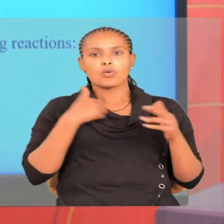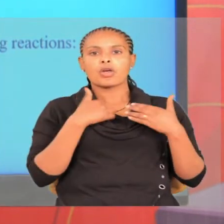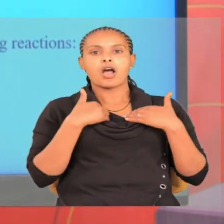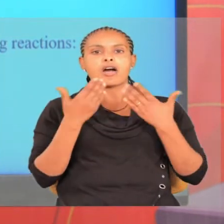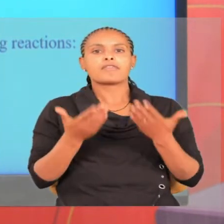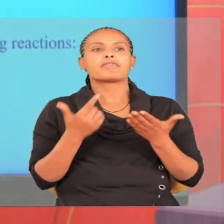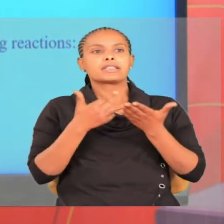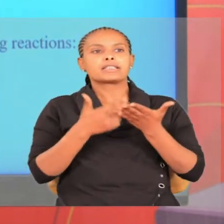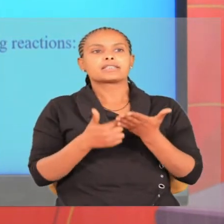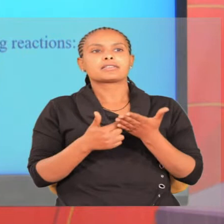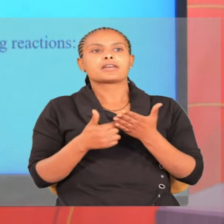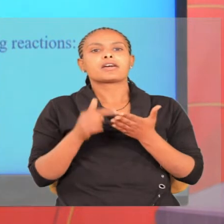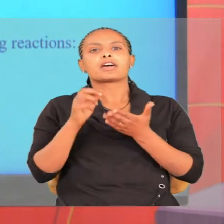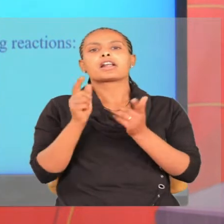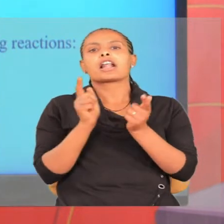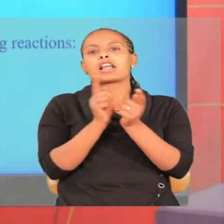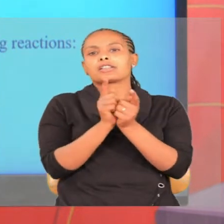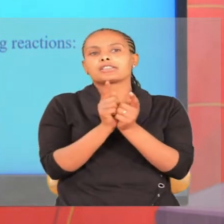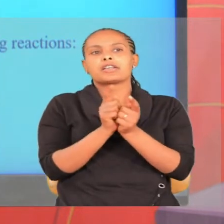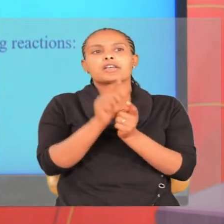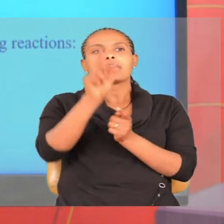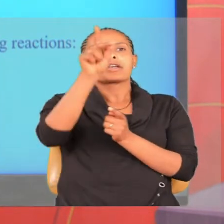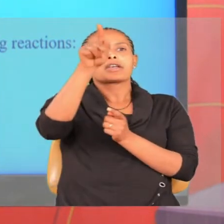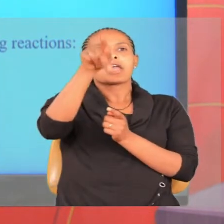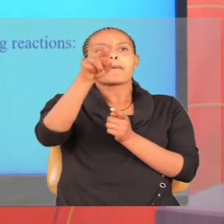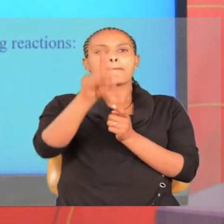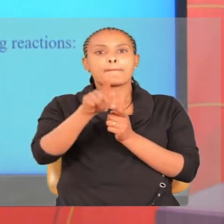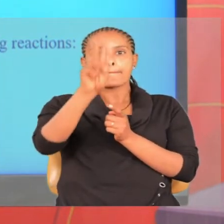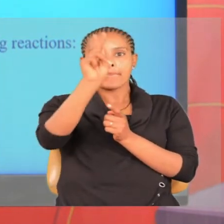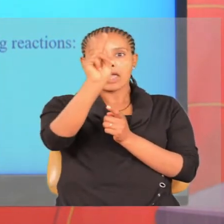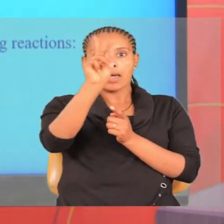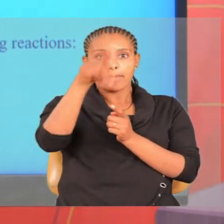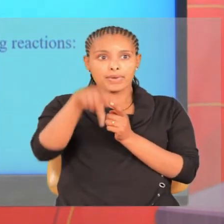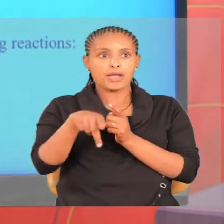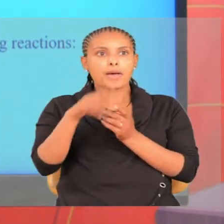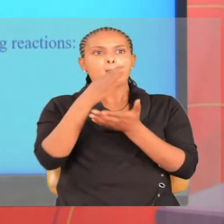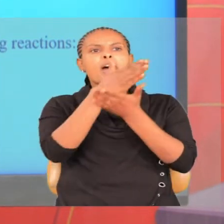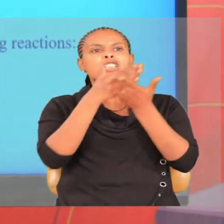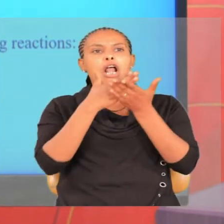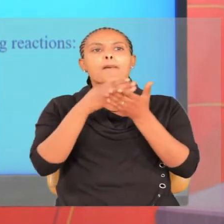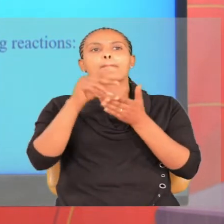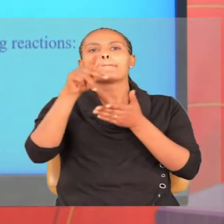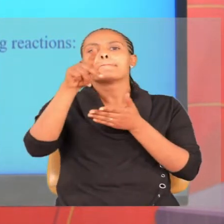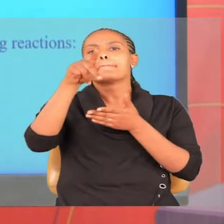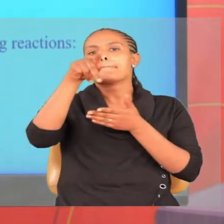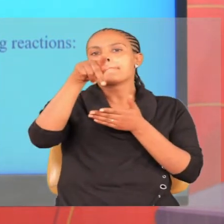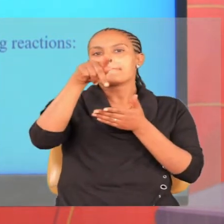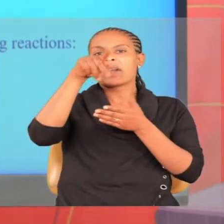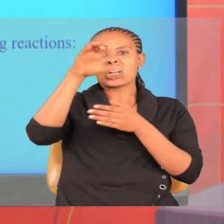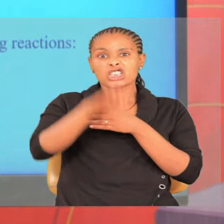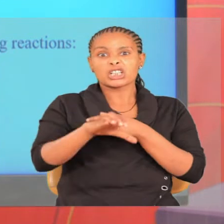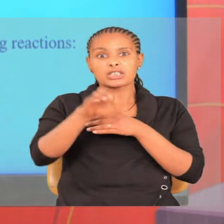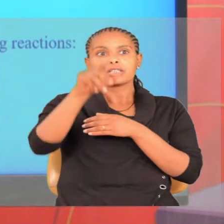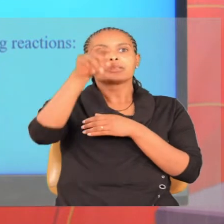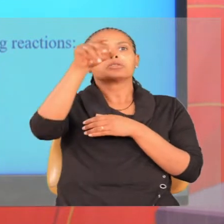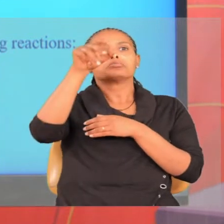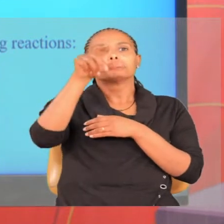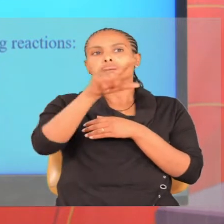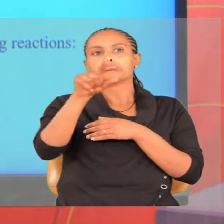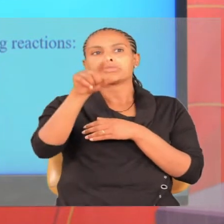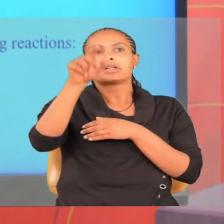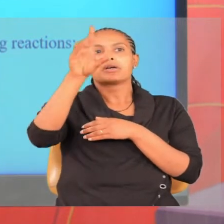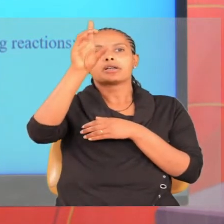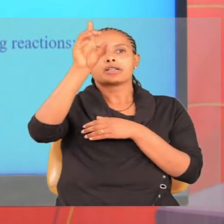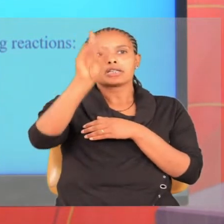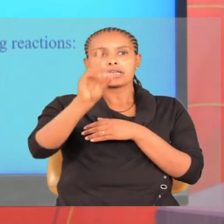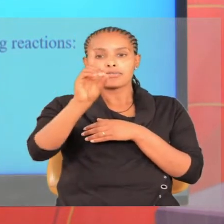have this relation Kp equal partial pressure of C to the power of C times partial pressure of D